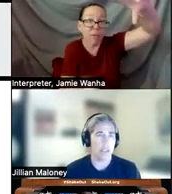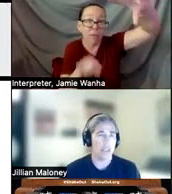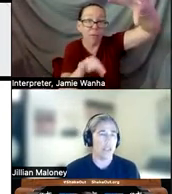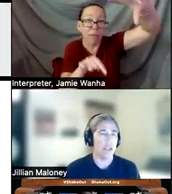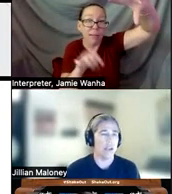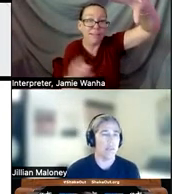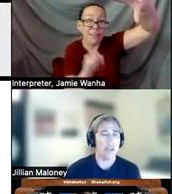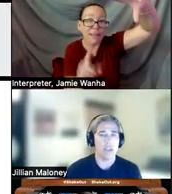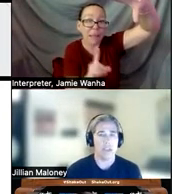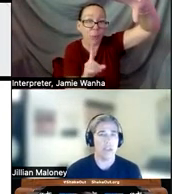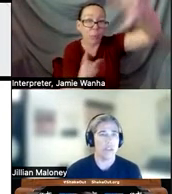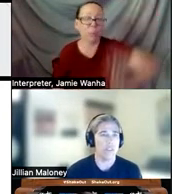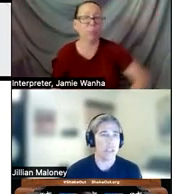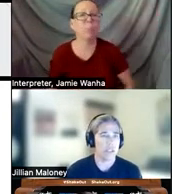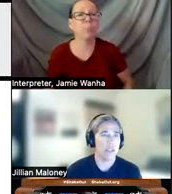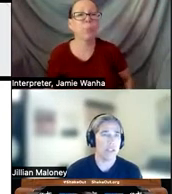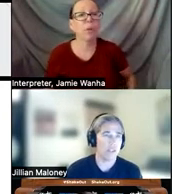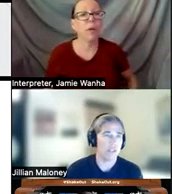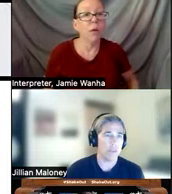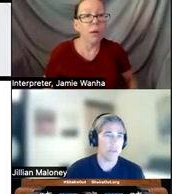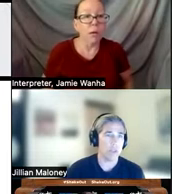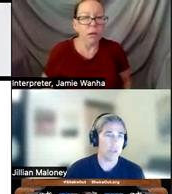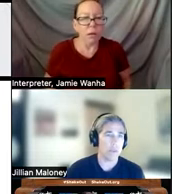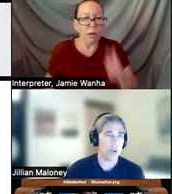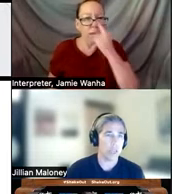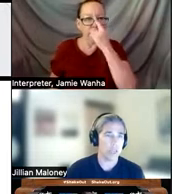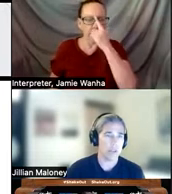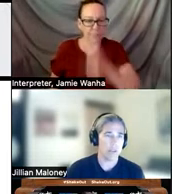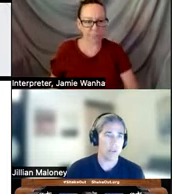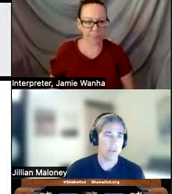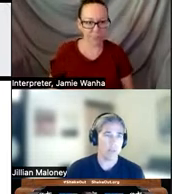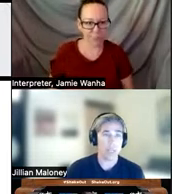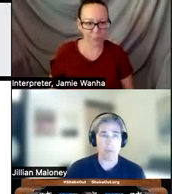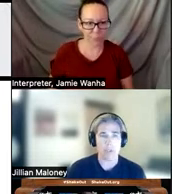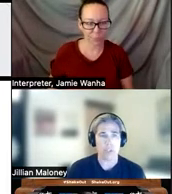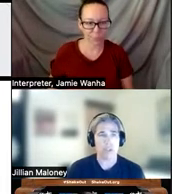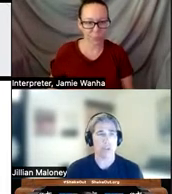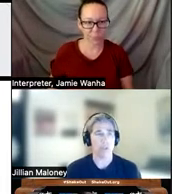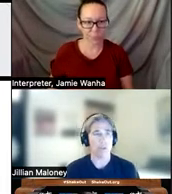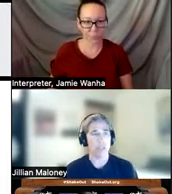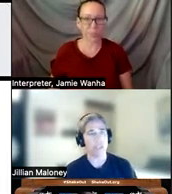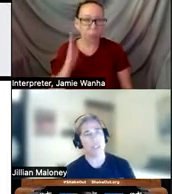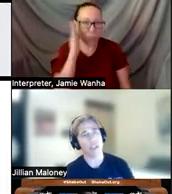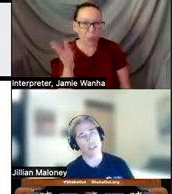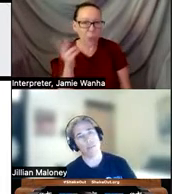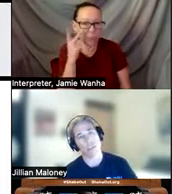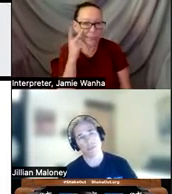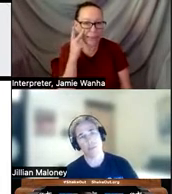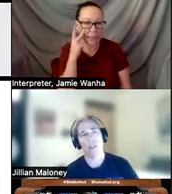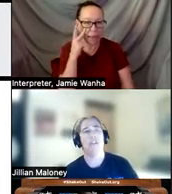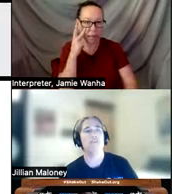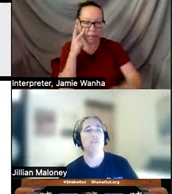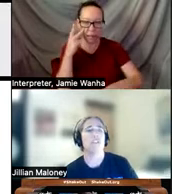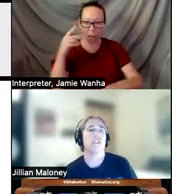state. And next, will bring in those plate motions. So we can see that the